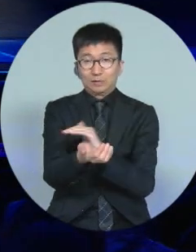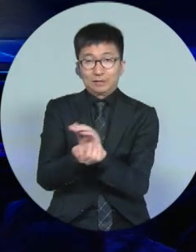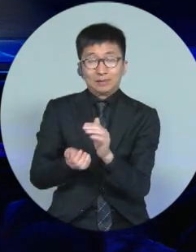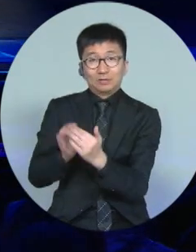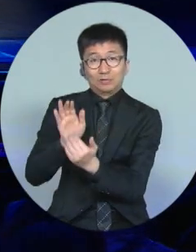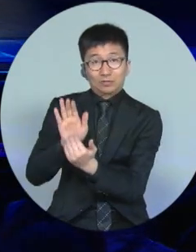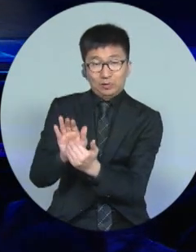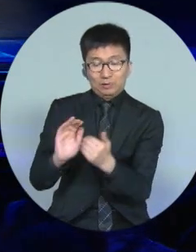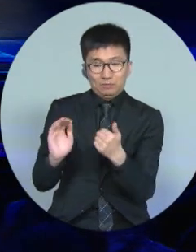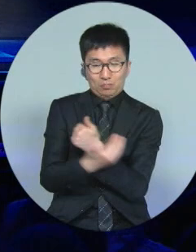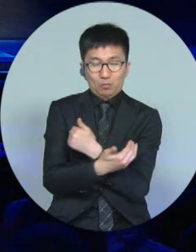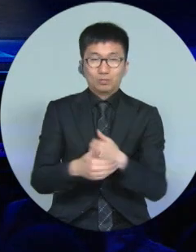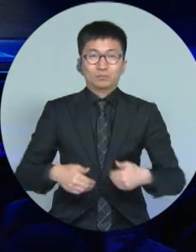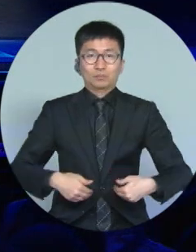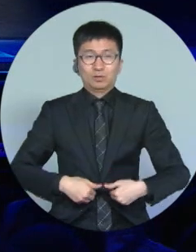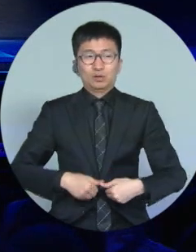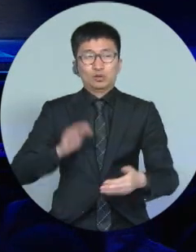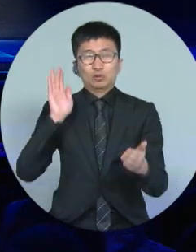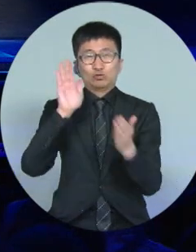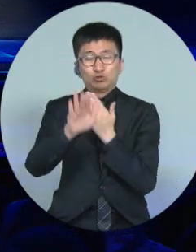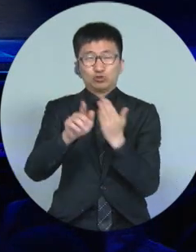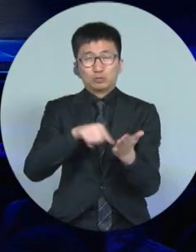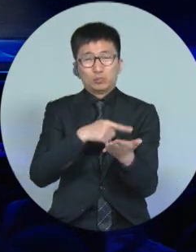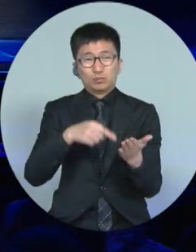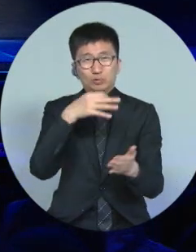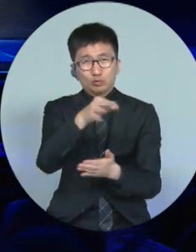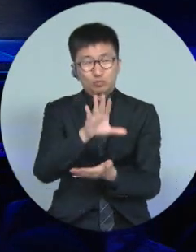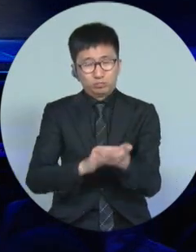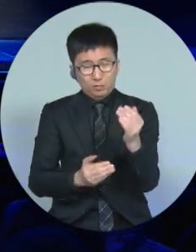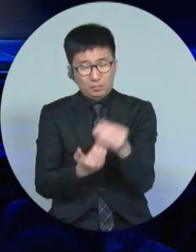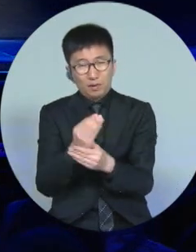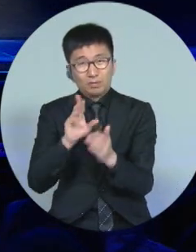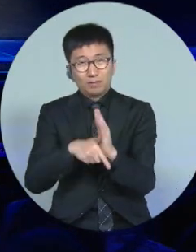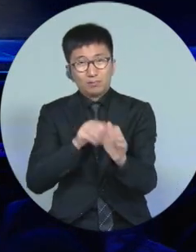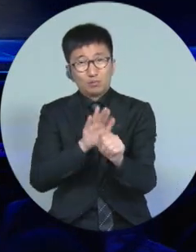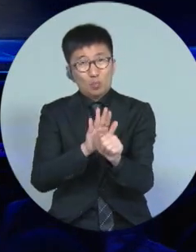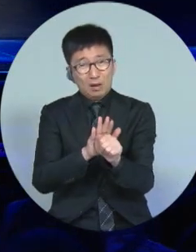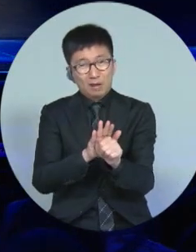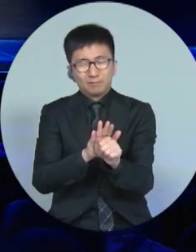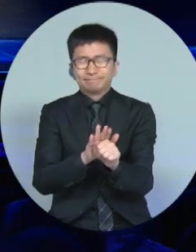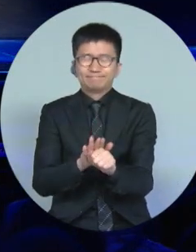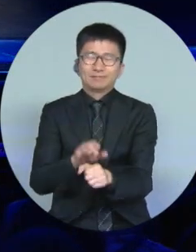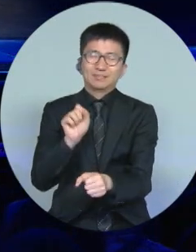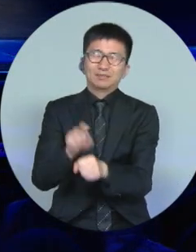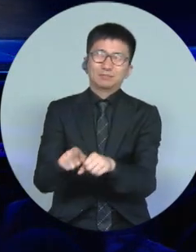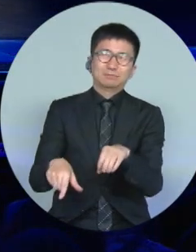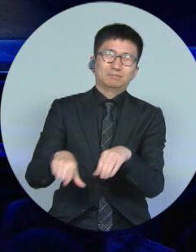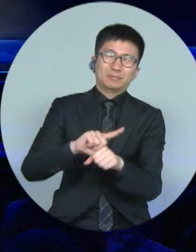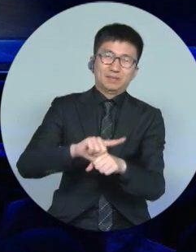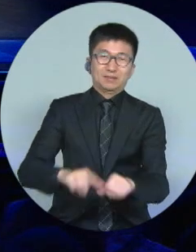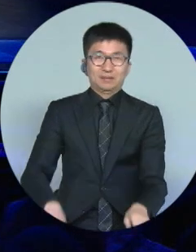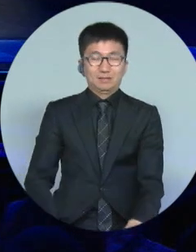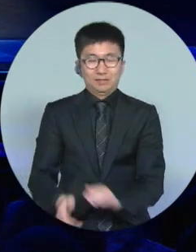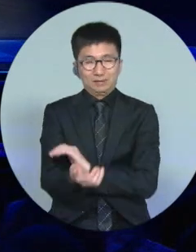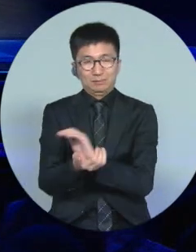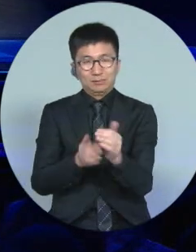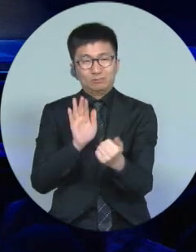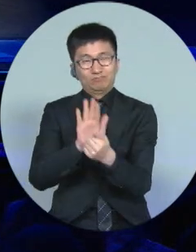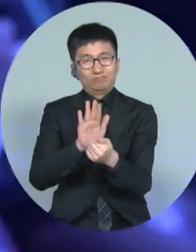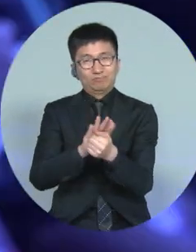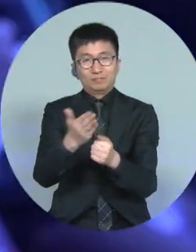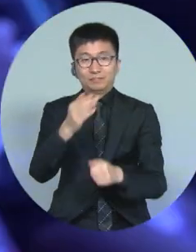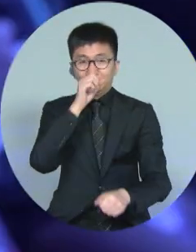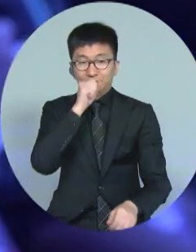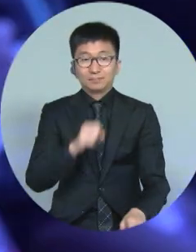like the old welfare state. That is why I've been advocating a basic income for many years, because